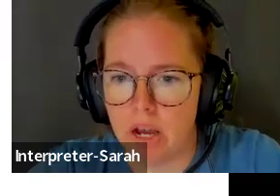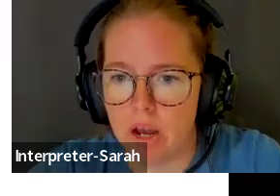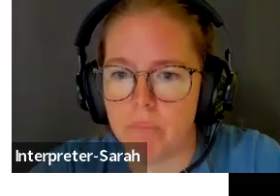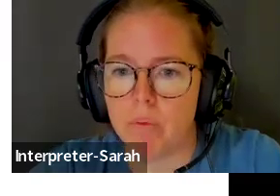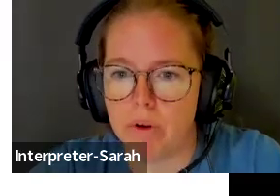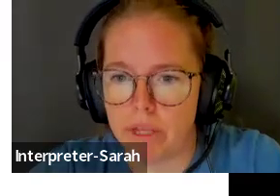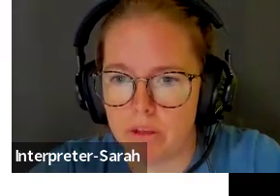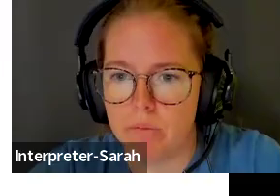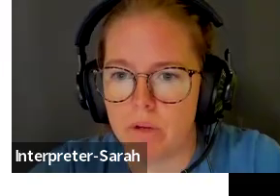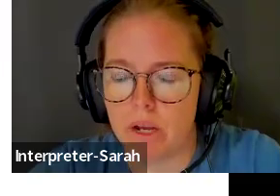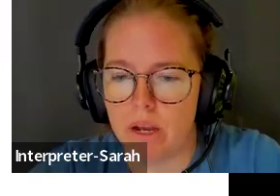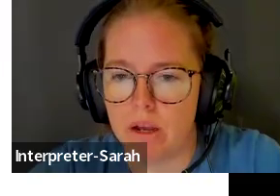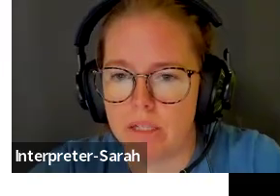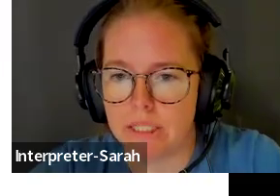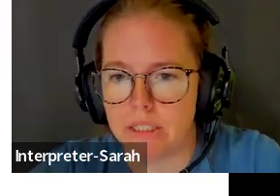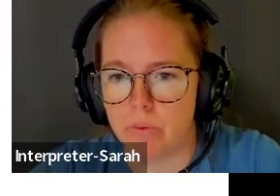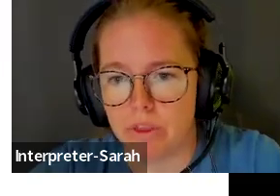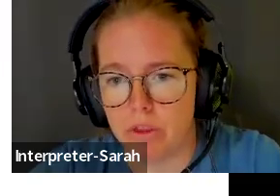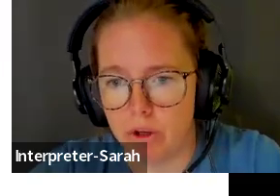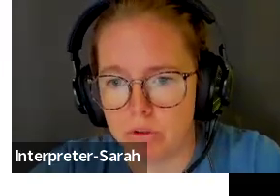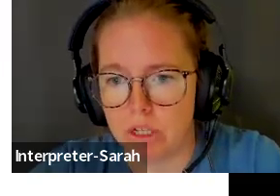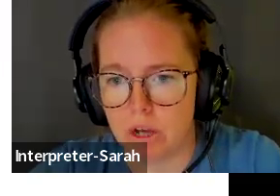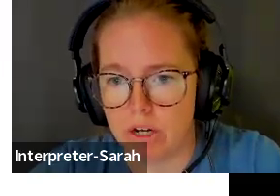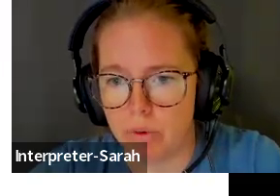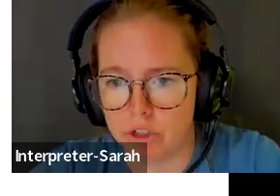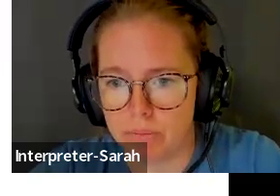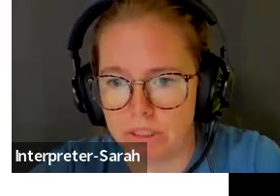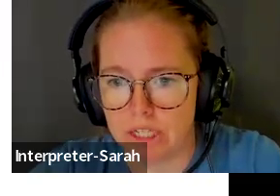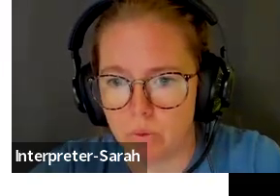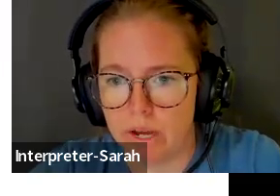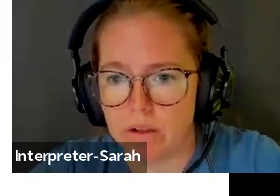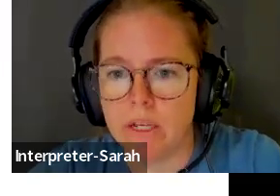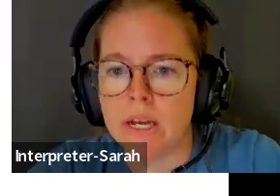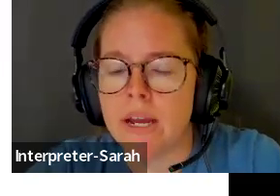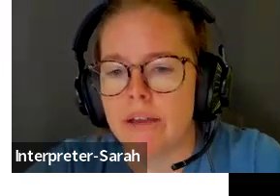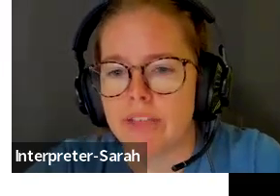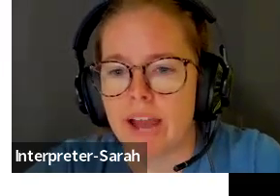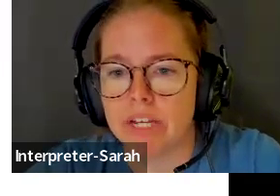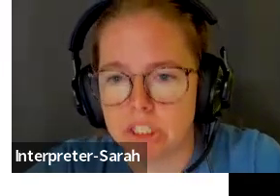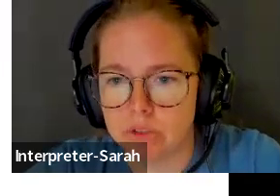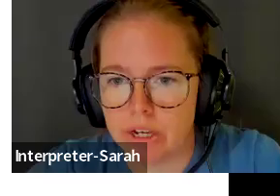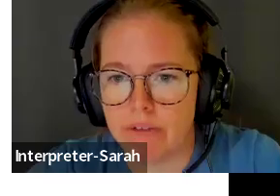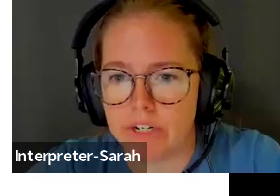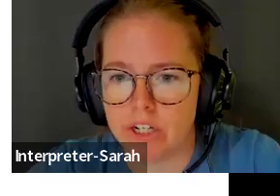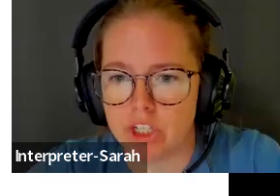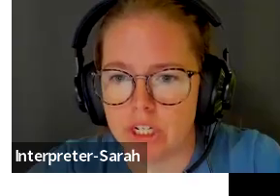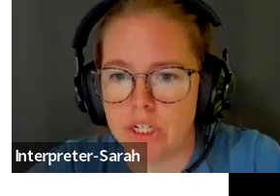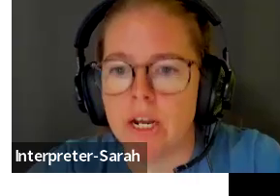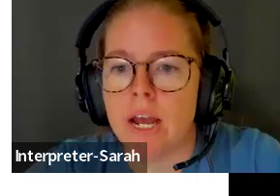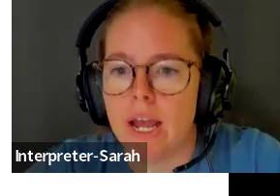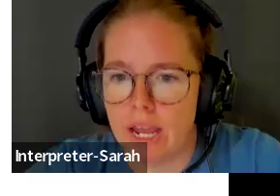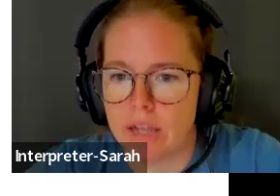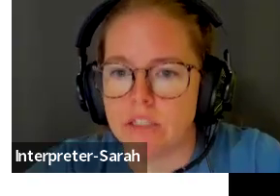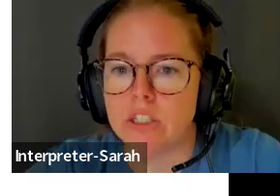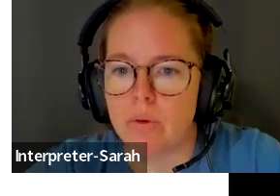substance. We'll get them assisted with those ongoing treatments as well. If they have a history of